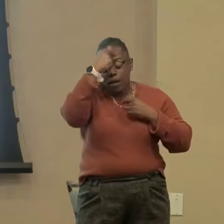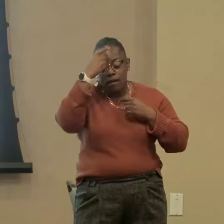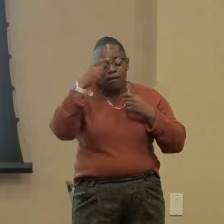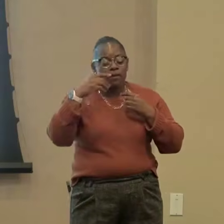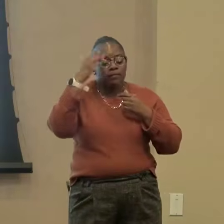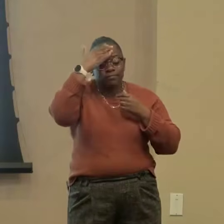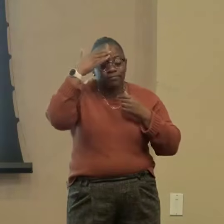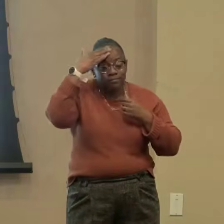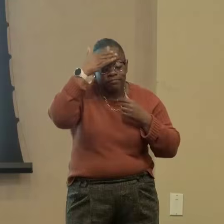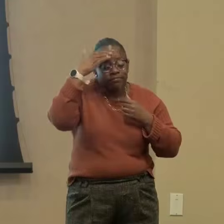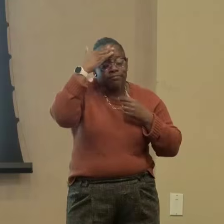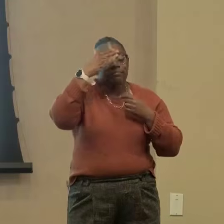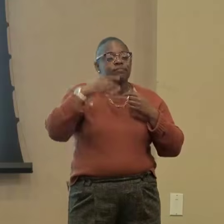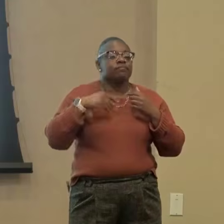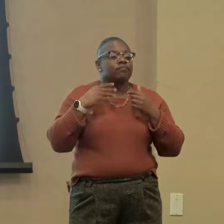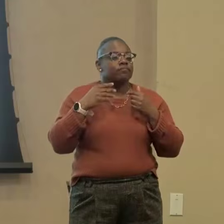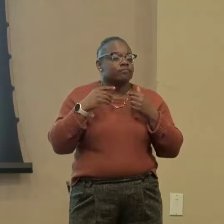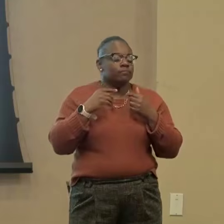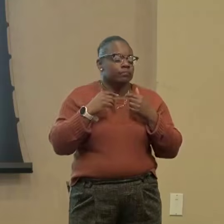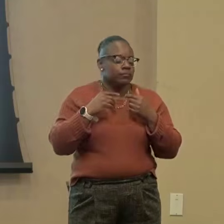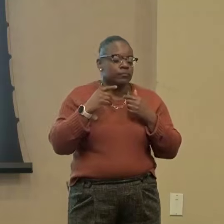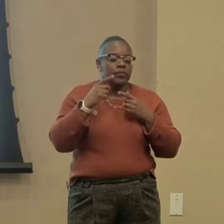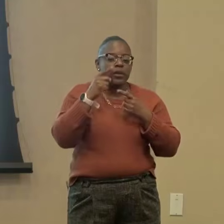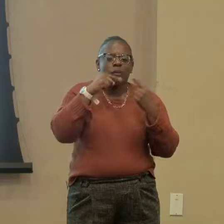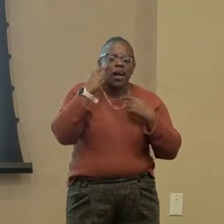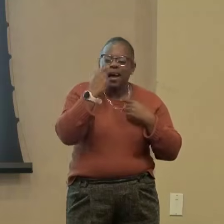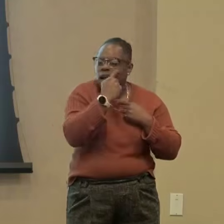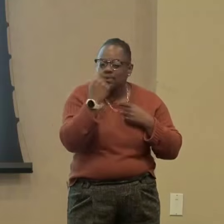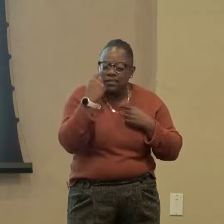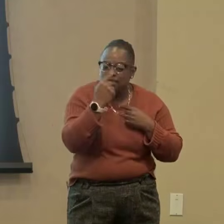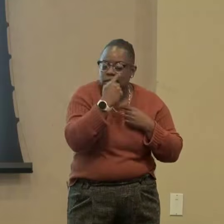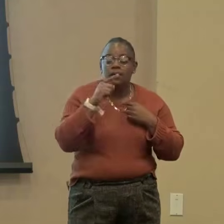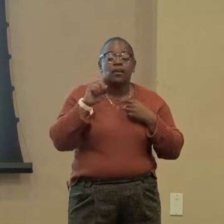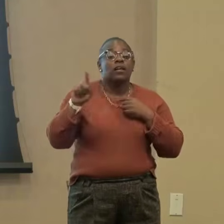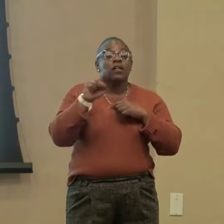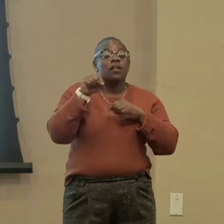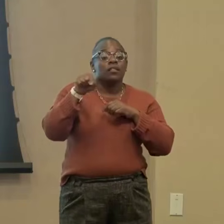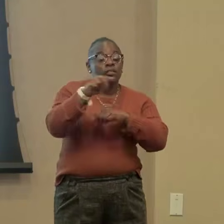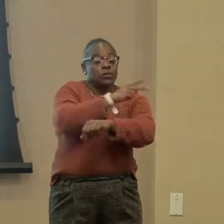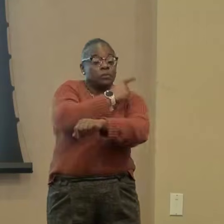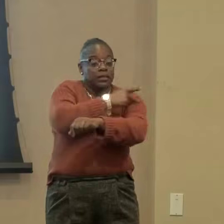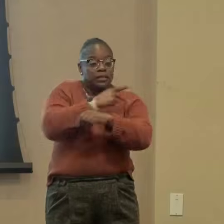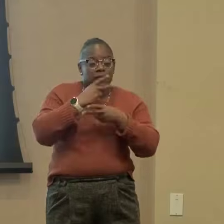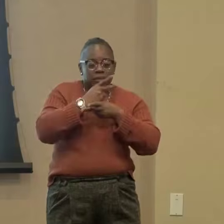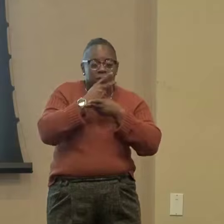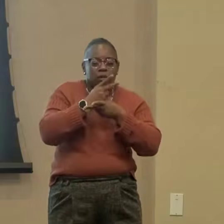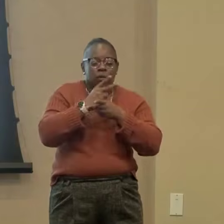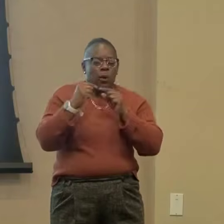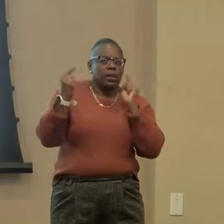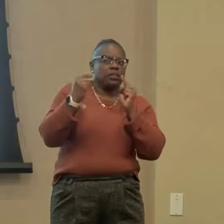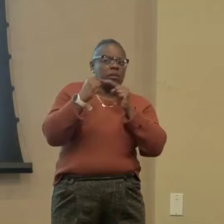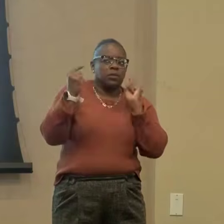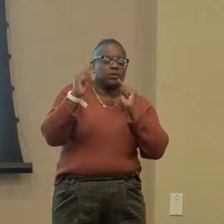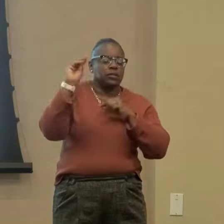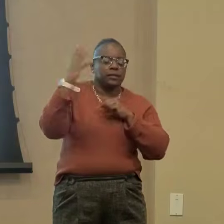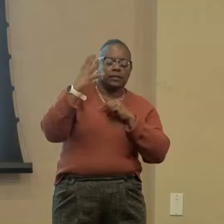even mostly cheeks and forehead, around the eyes. Those patients also have to treat themselves like they're allergic to the